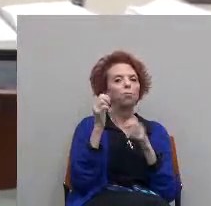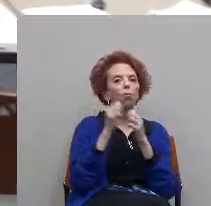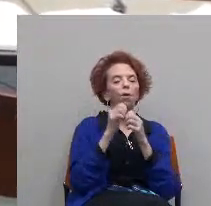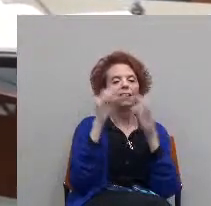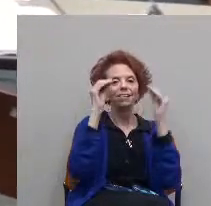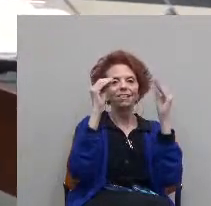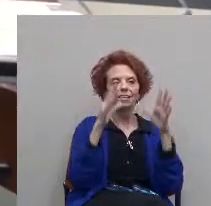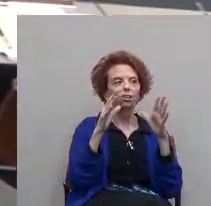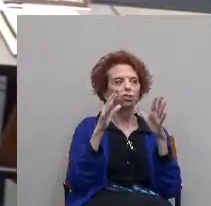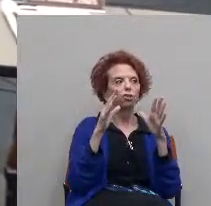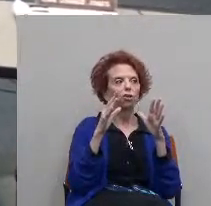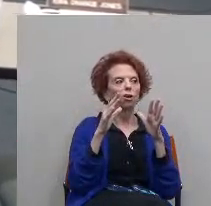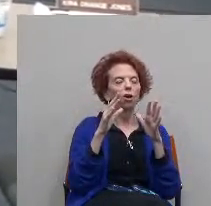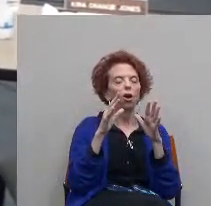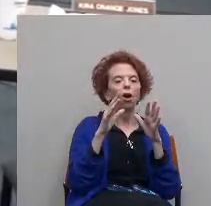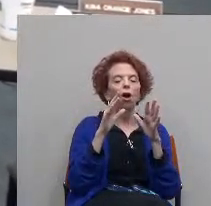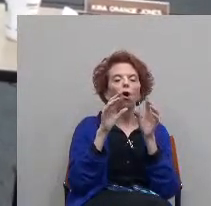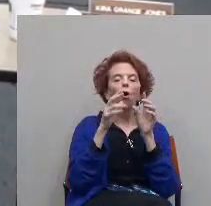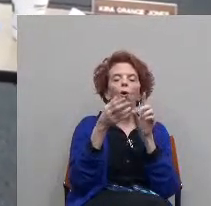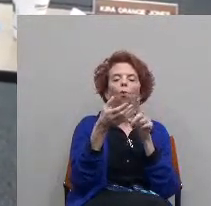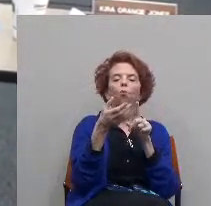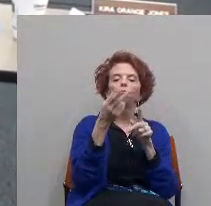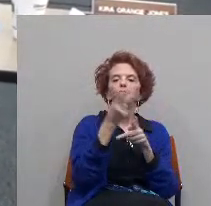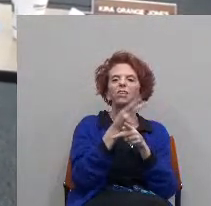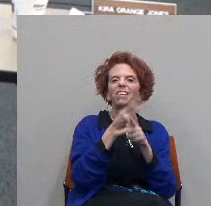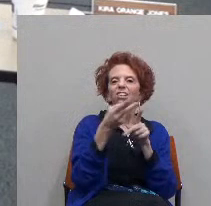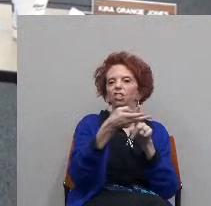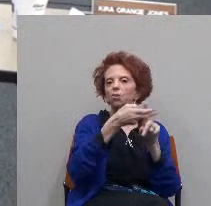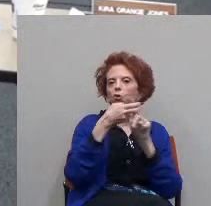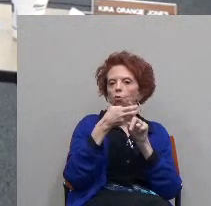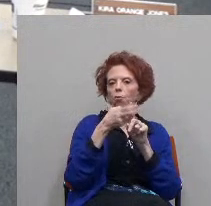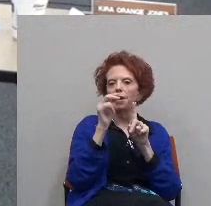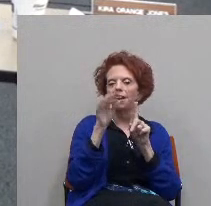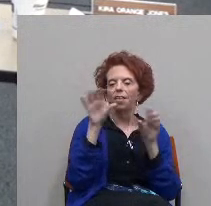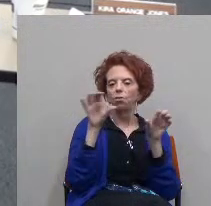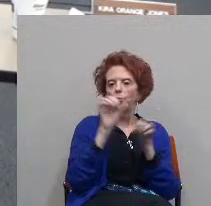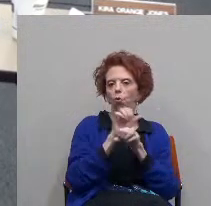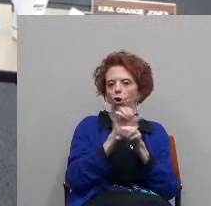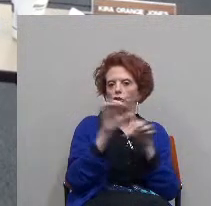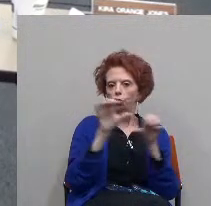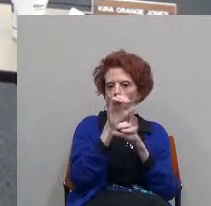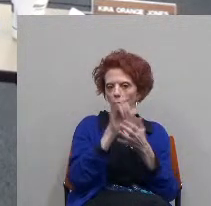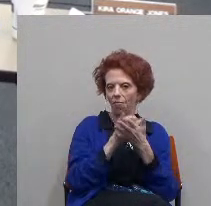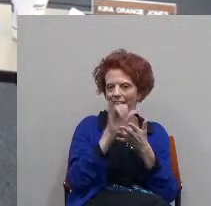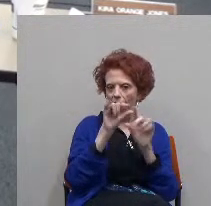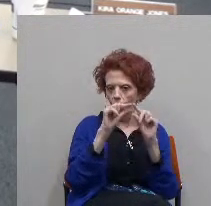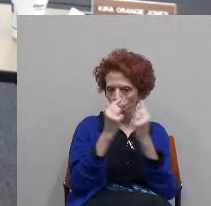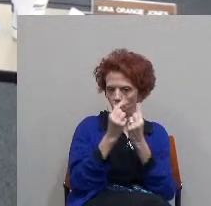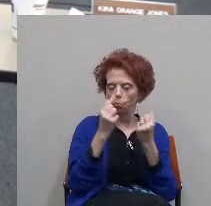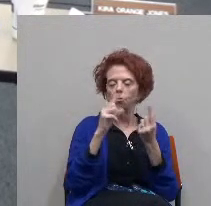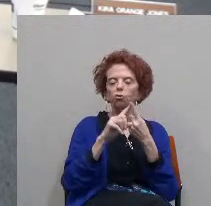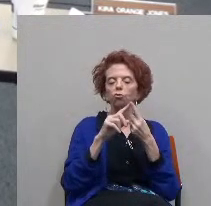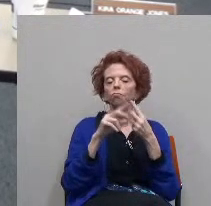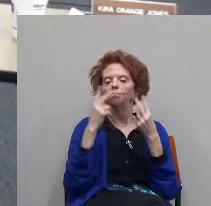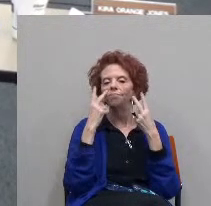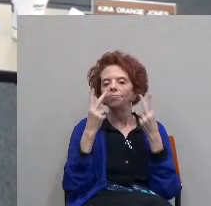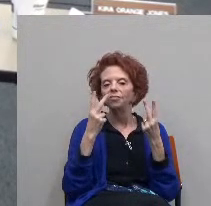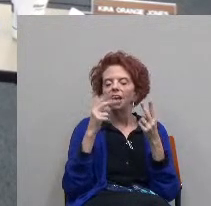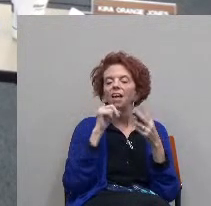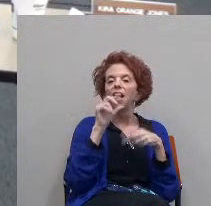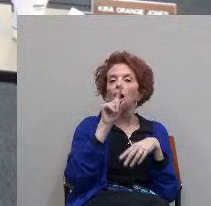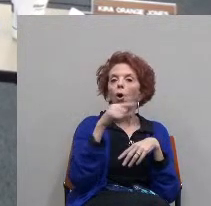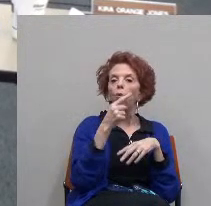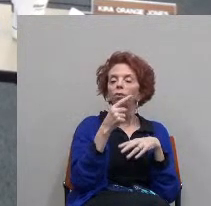Teacher Retention Recruitment Task Force, the great work that Dan Cooper is doing with that group and Board of Regents to look into not just